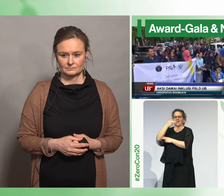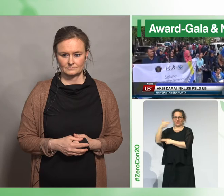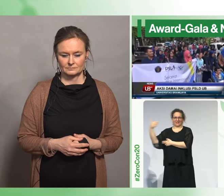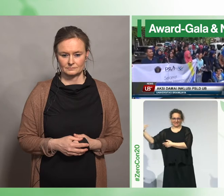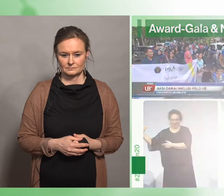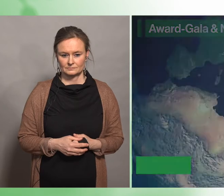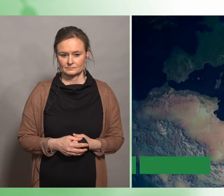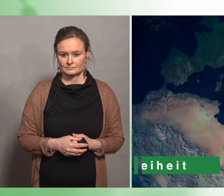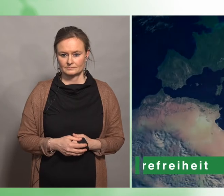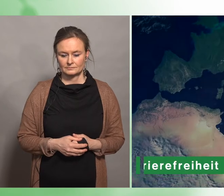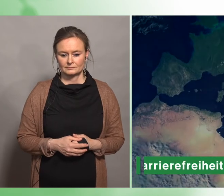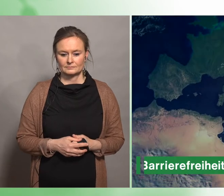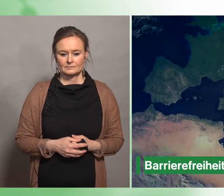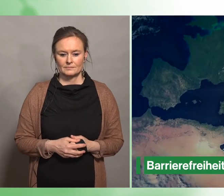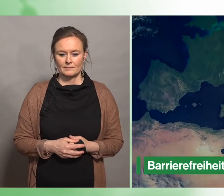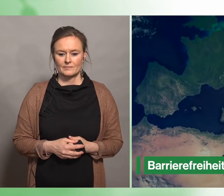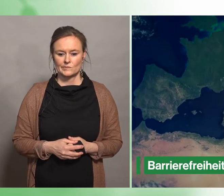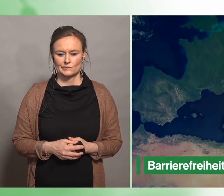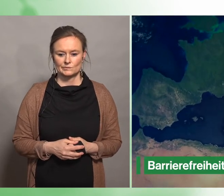on the globe.